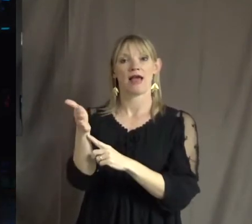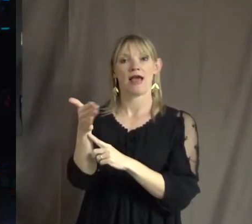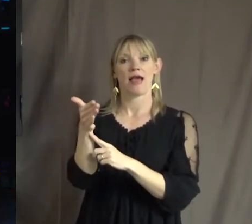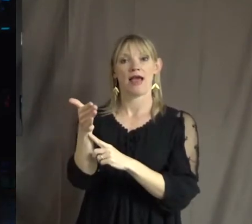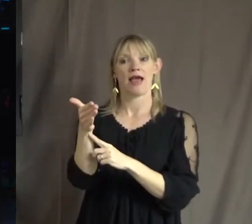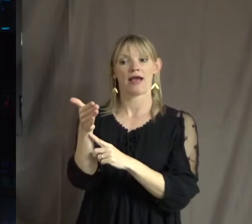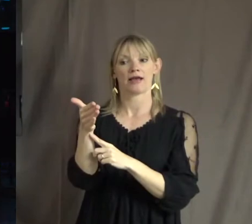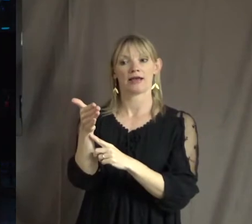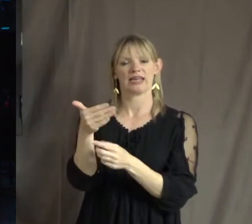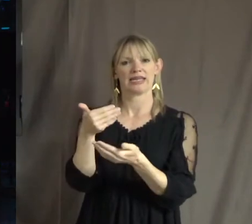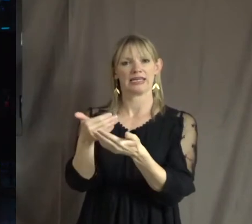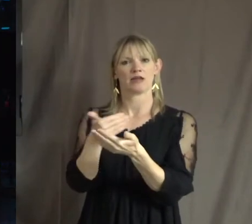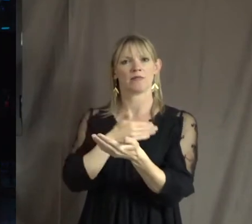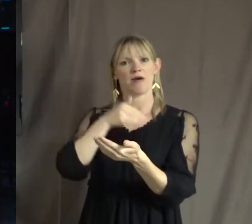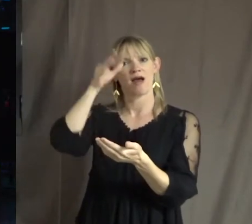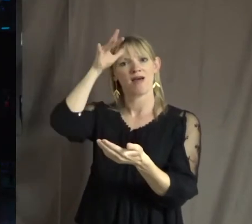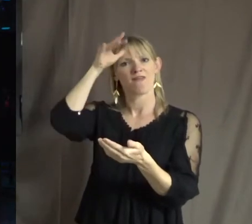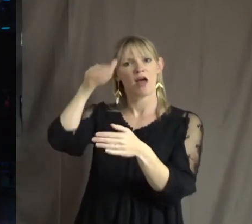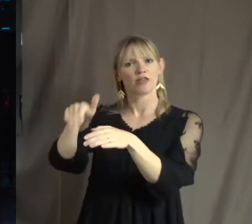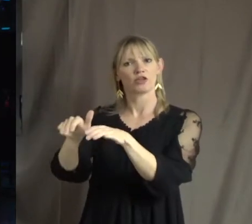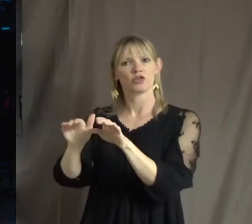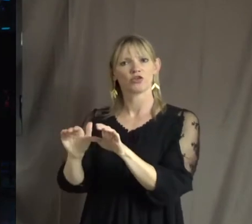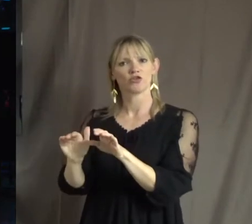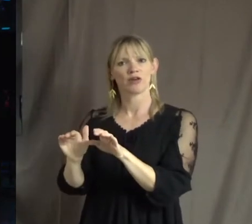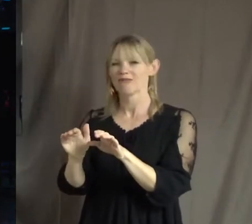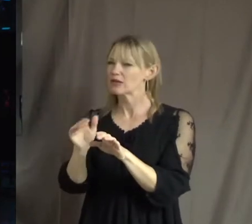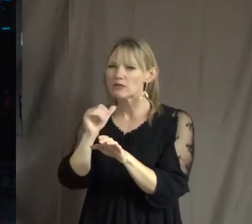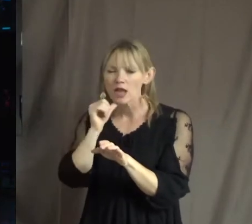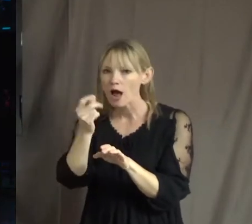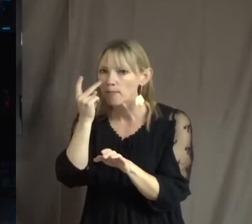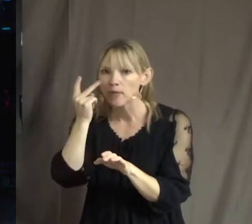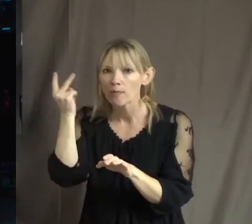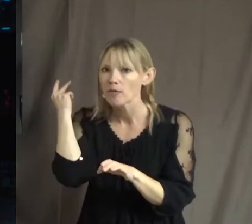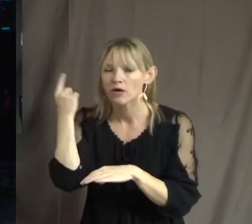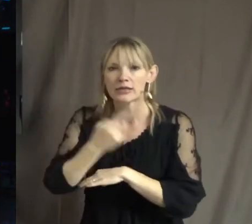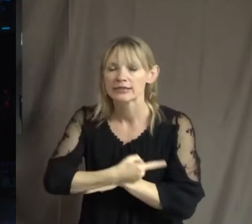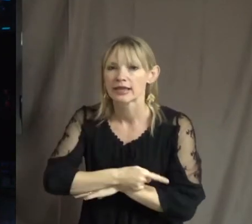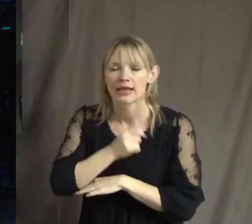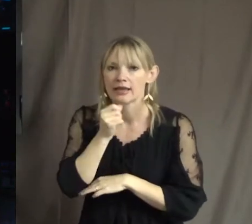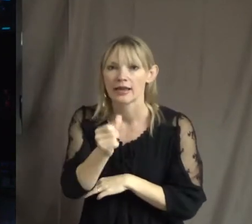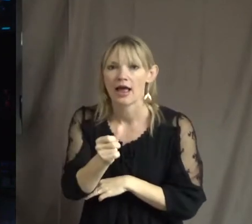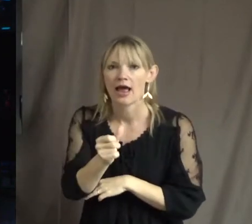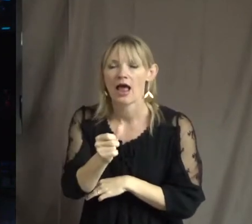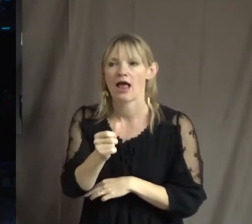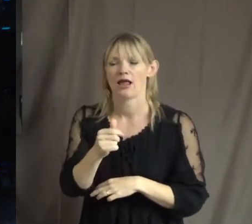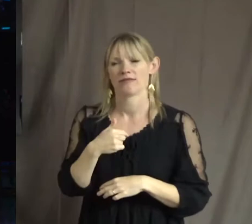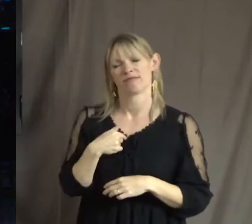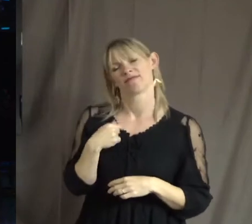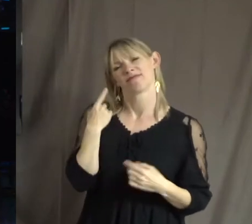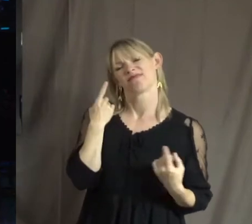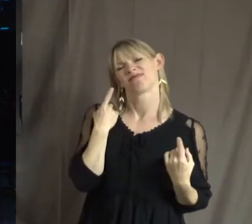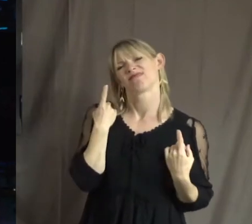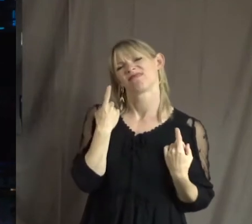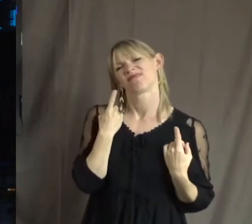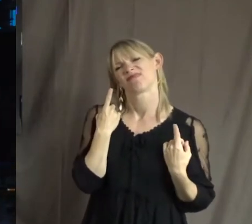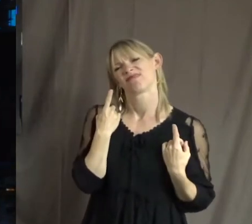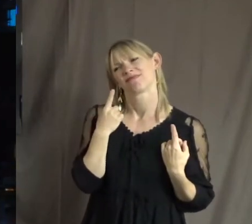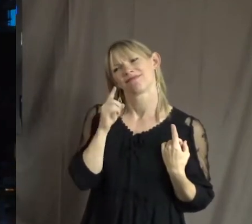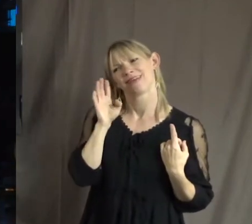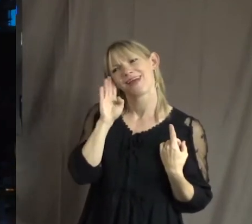to my father's grave. It was not Memorial Day. And so I'm thinking,